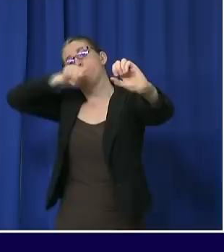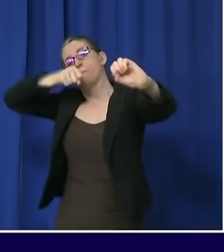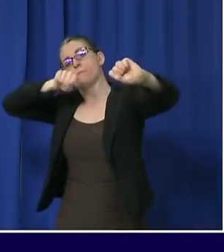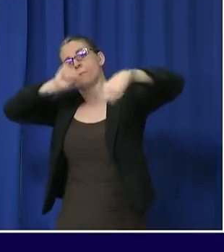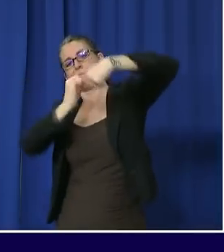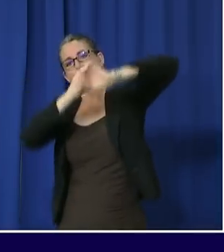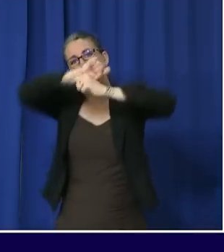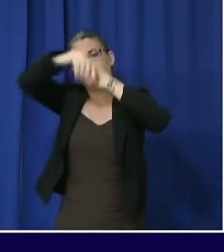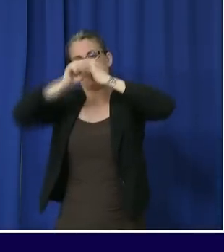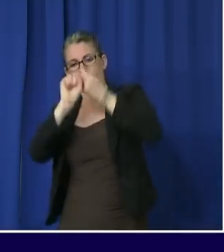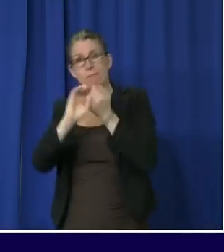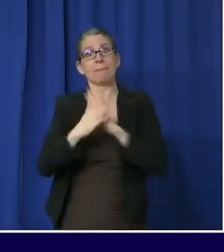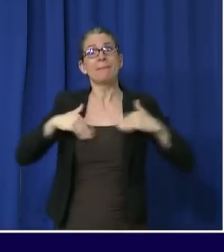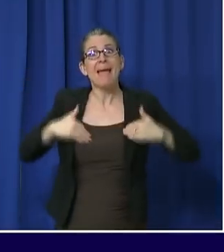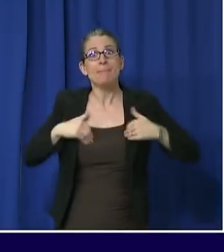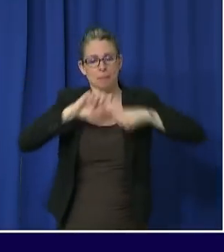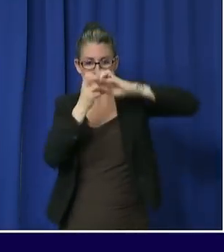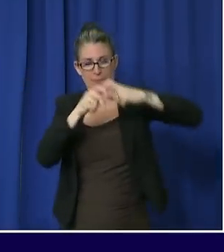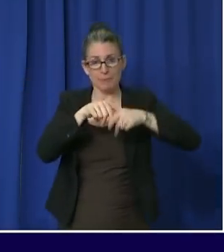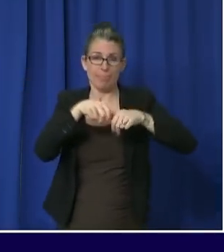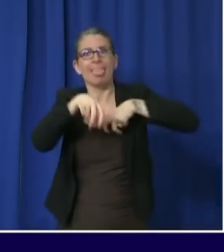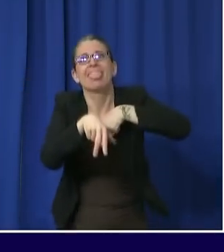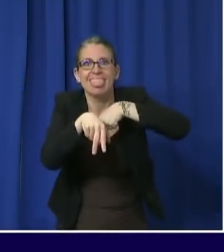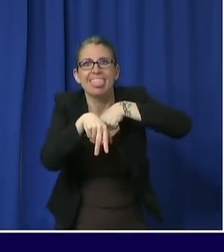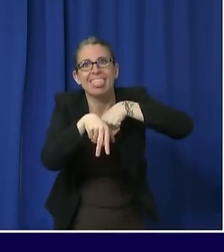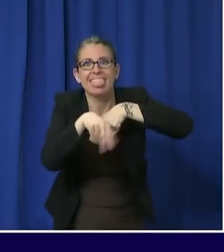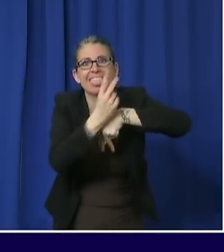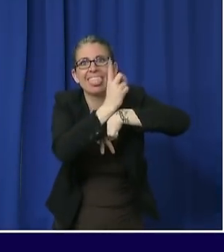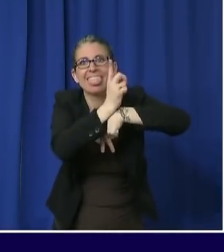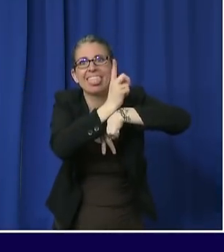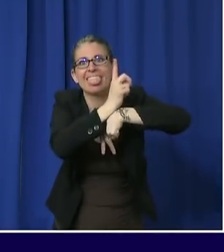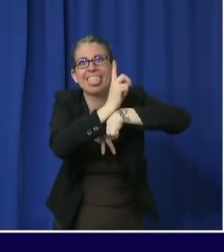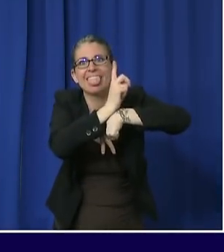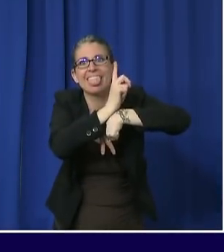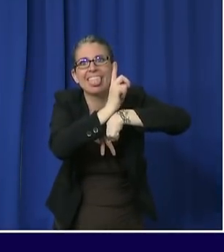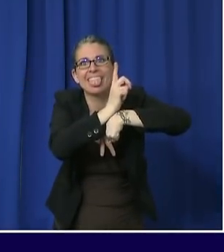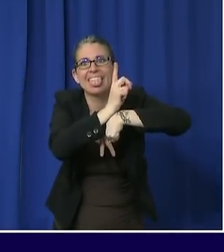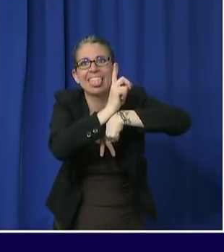twist them off, I'm going to let Dr. Thibodeau